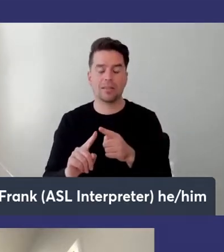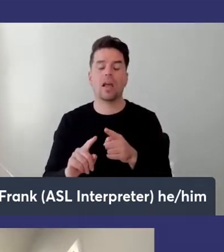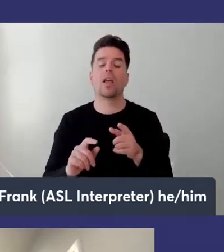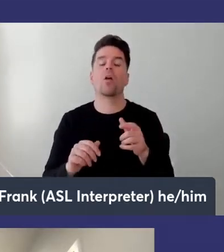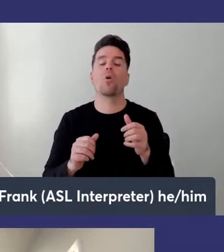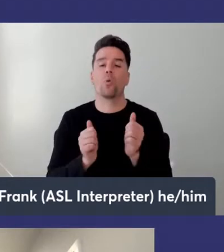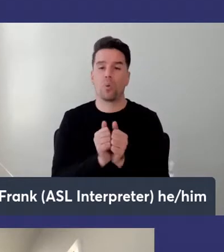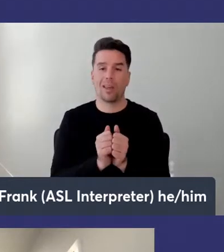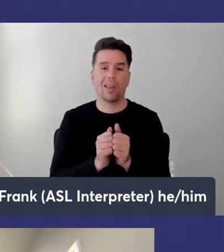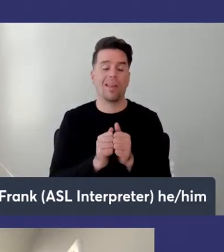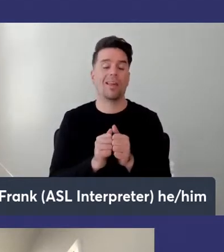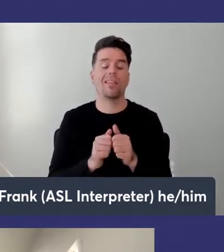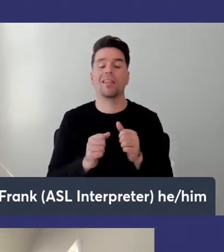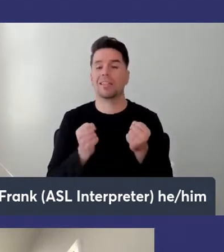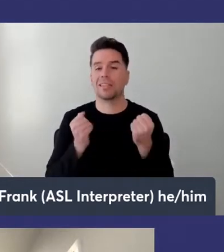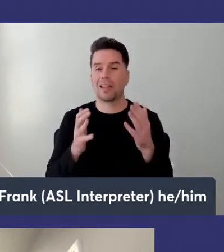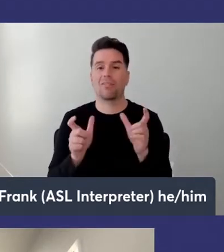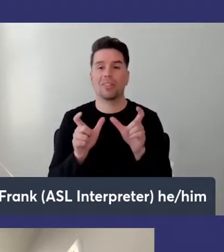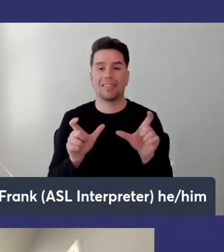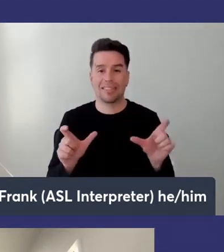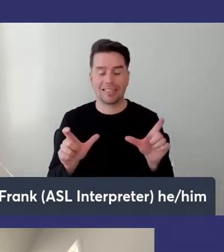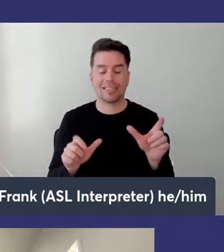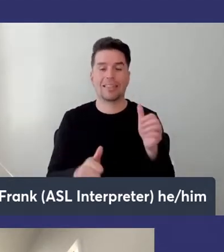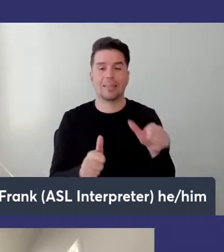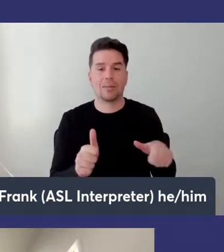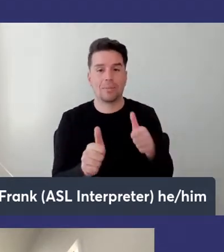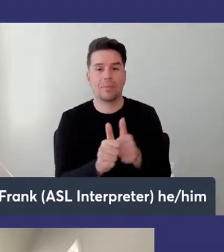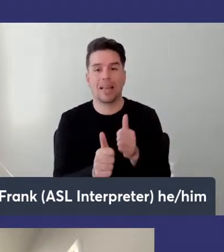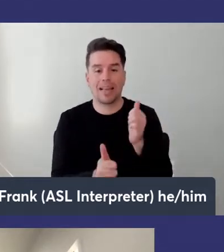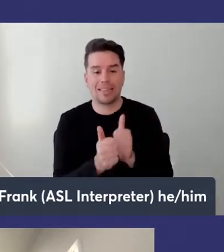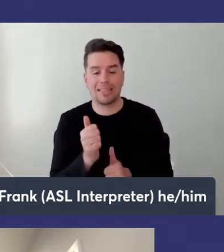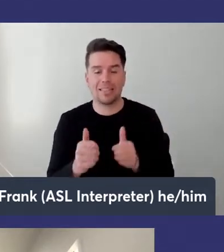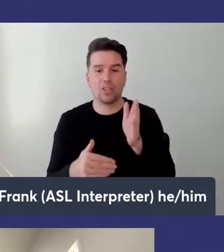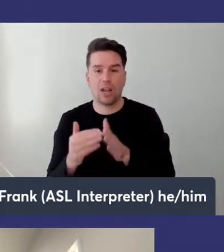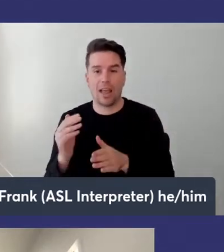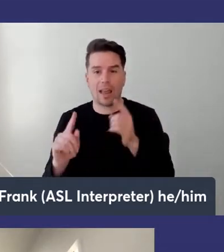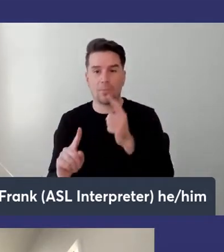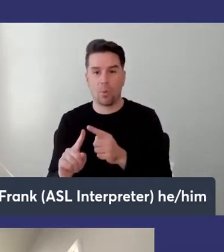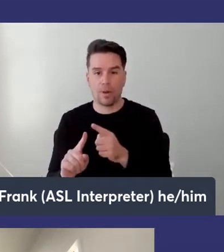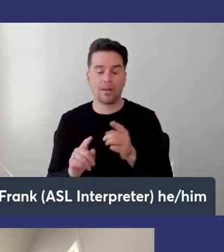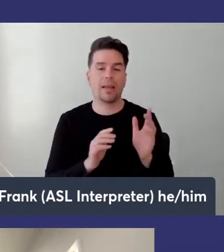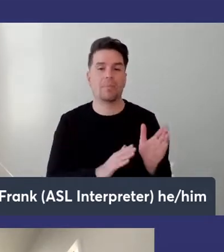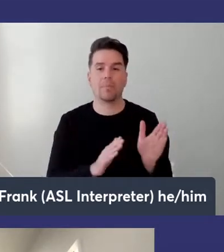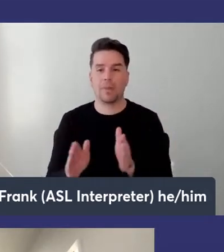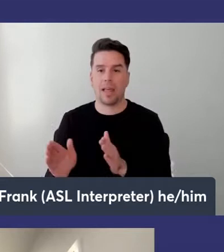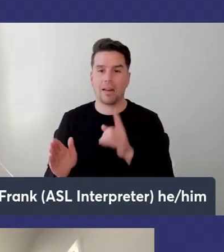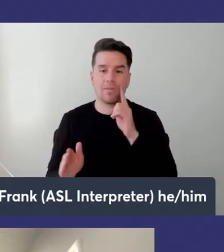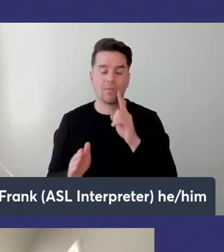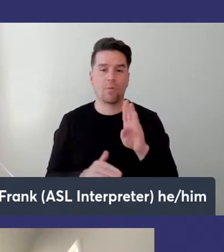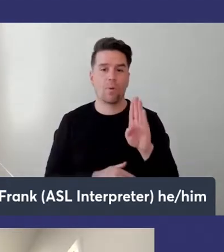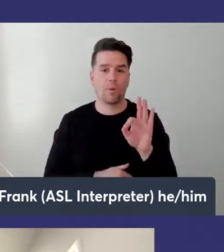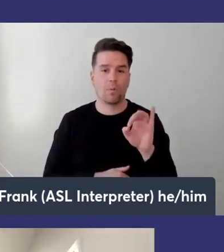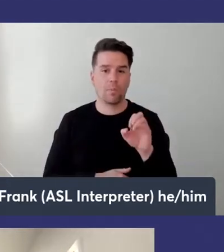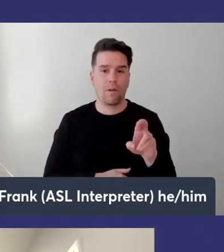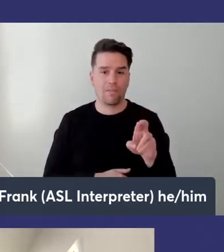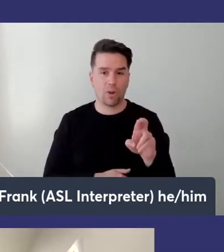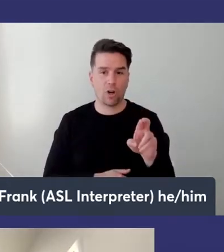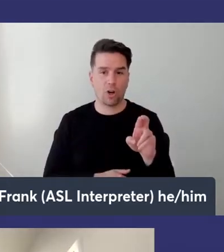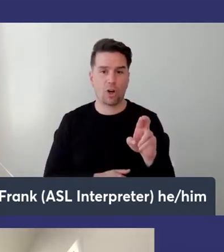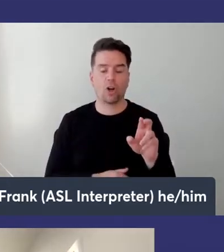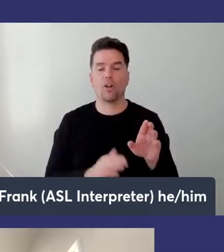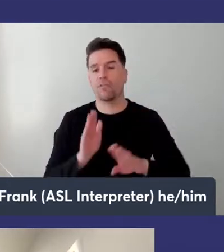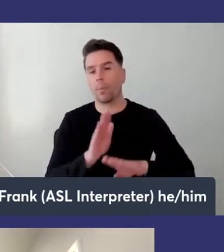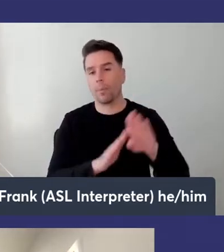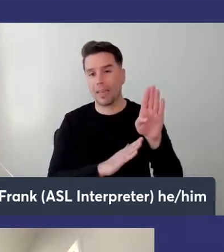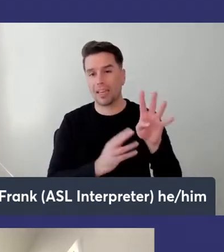each of the endpoint, and kind of and kind of planning a little bit for your buffer for your kind of peak in your